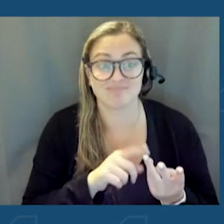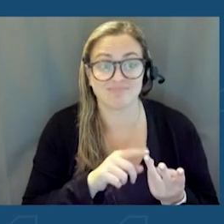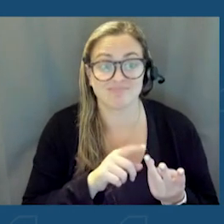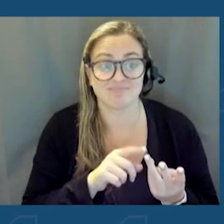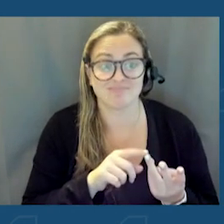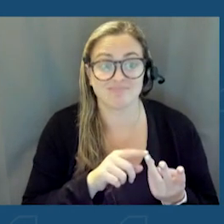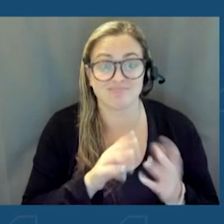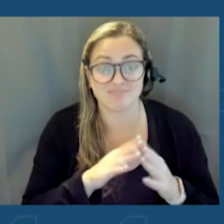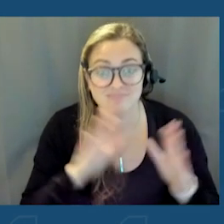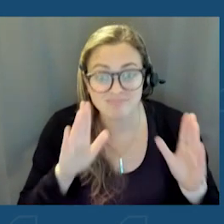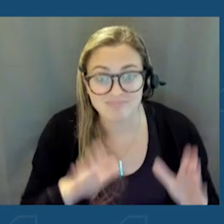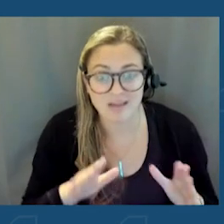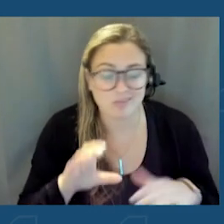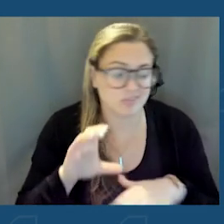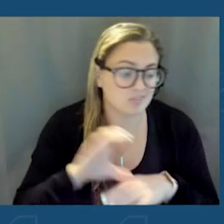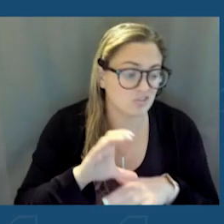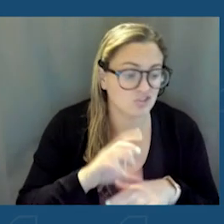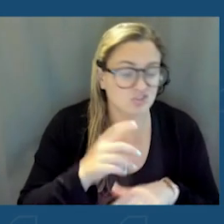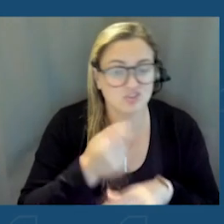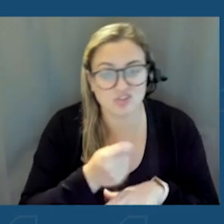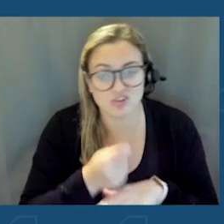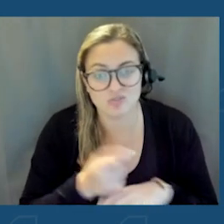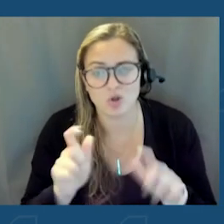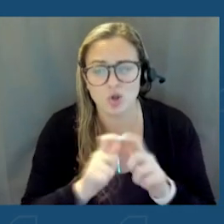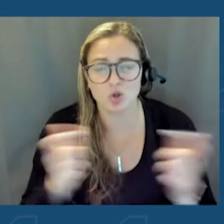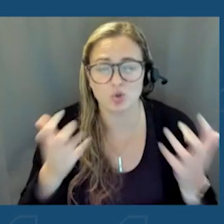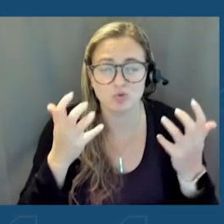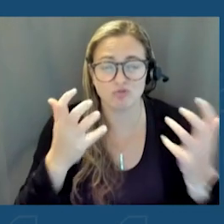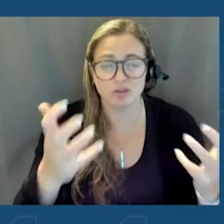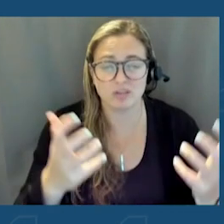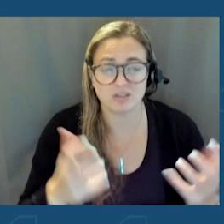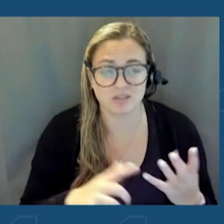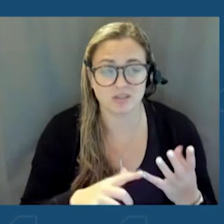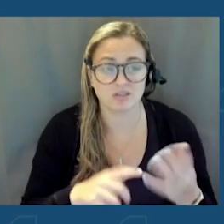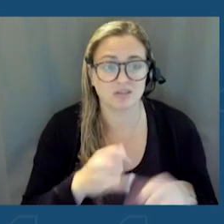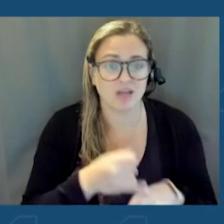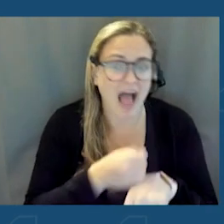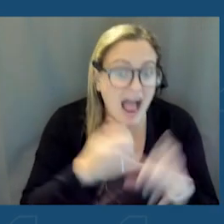houses of worship, or huge arenas, Islanders games.